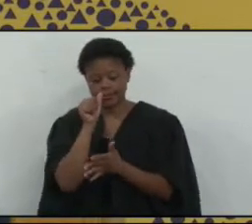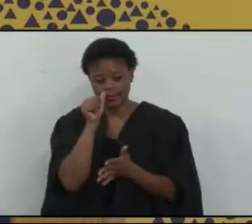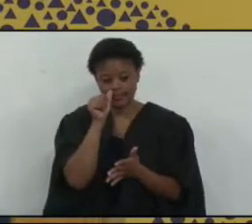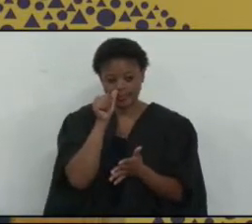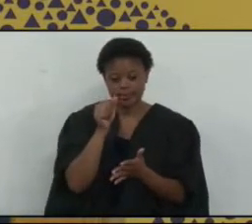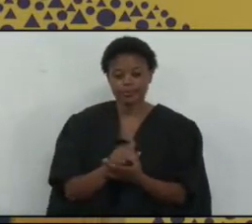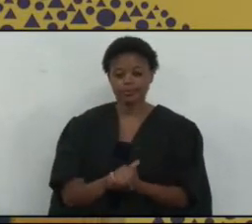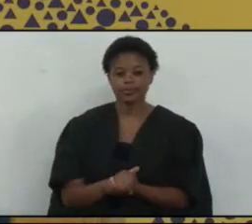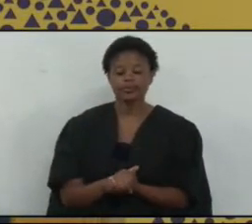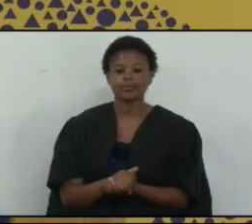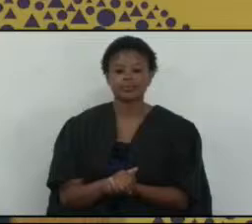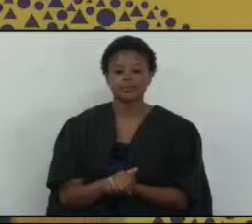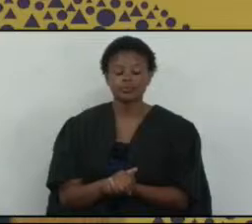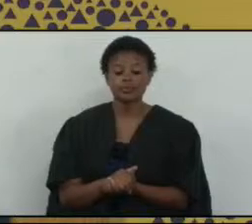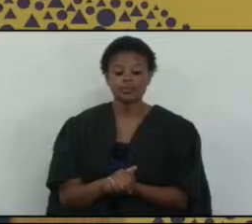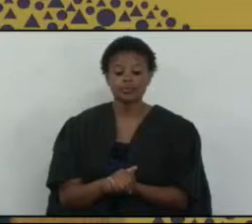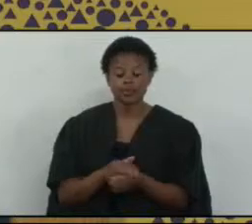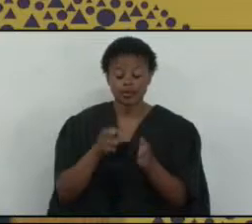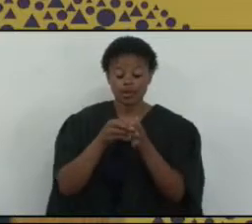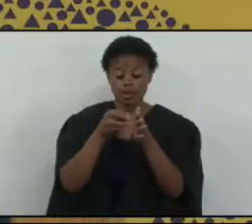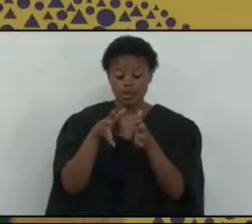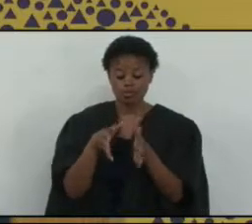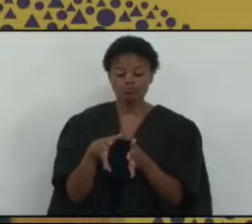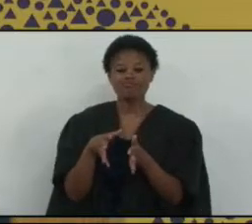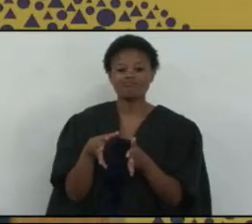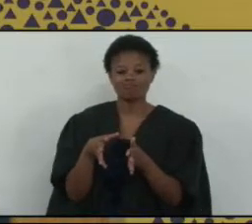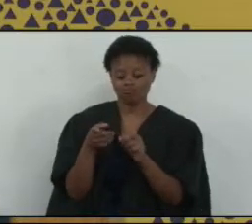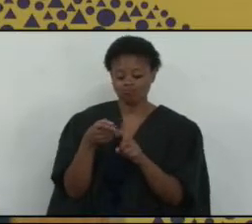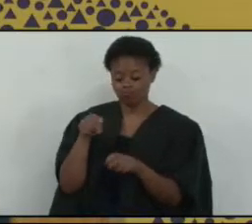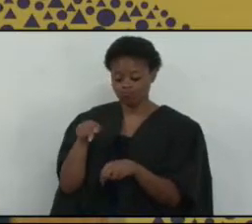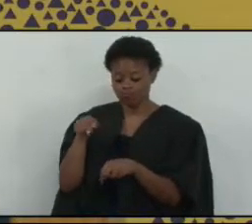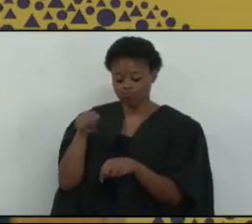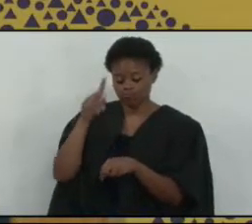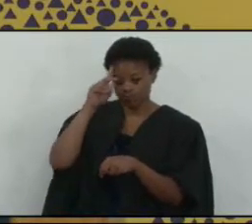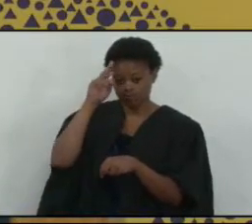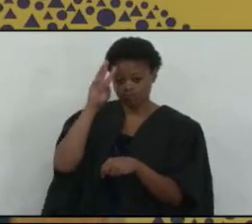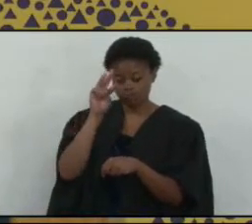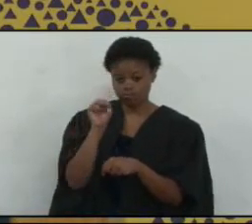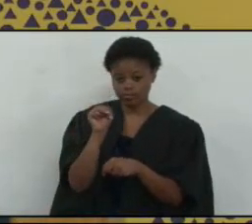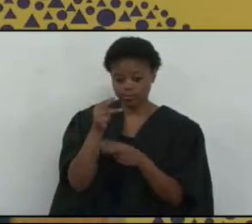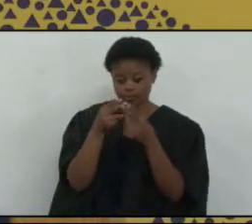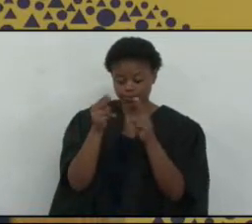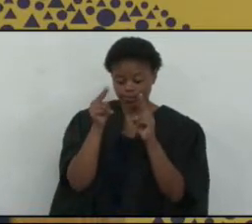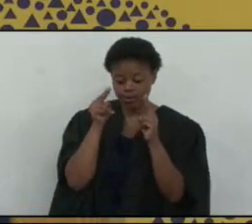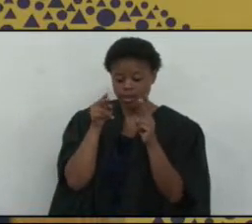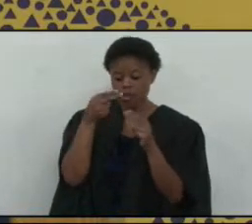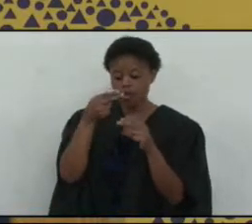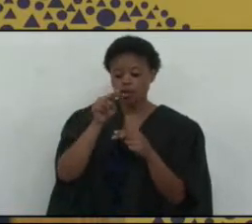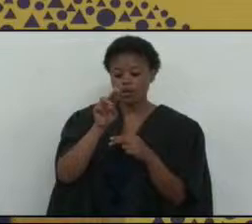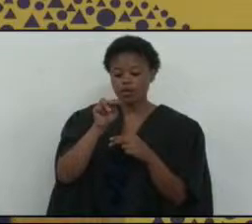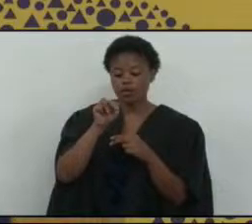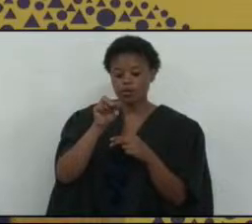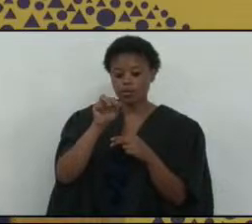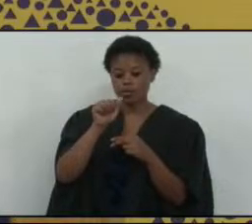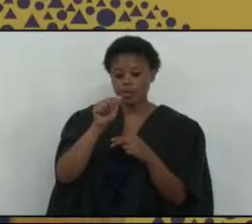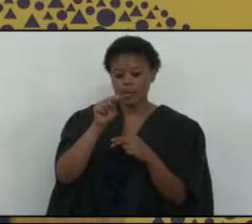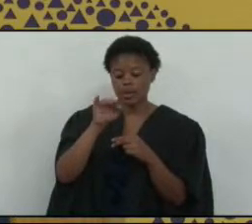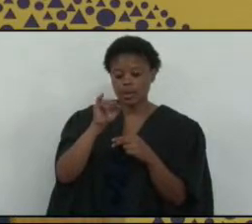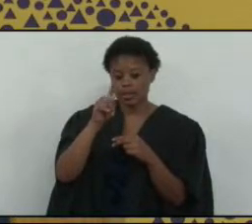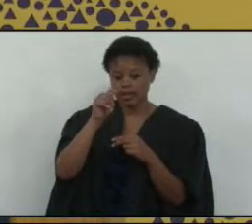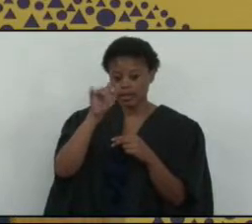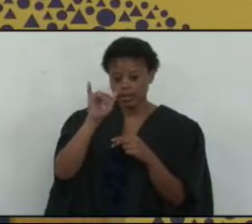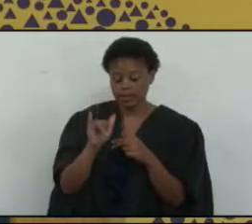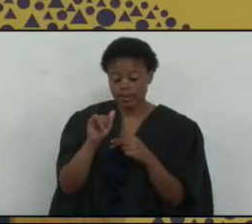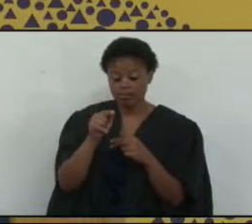As a student from Nelson Mandela University, and specifically the Humanities faculty, we trust that the degree